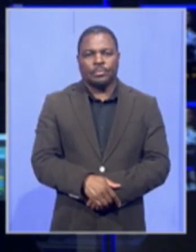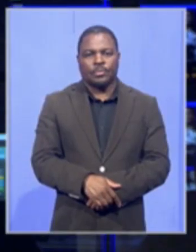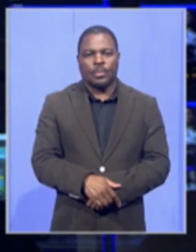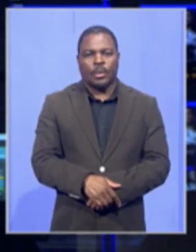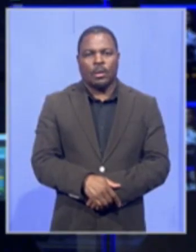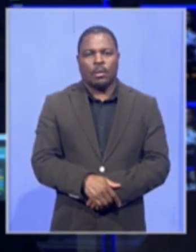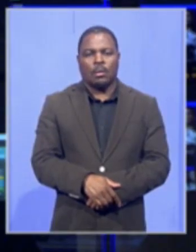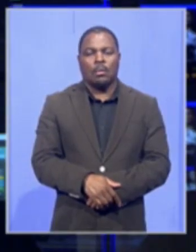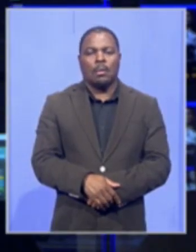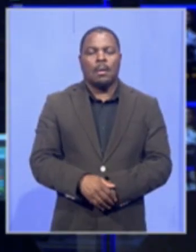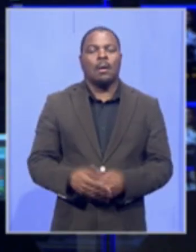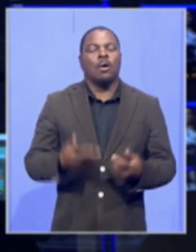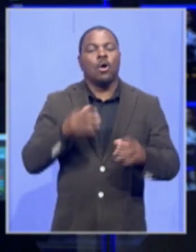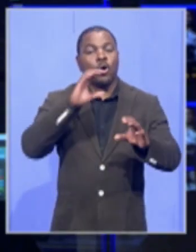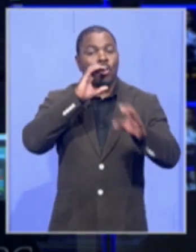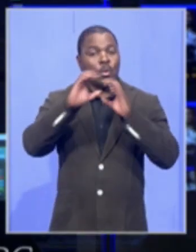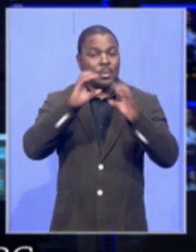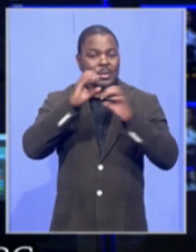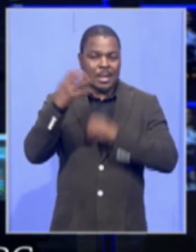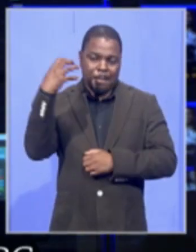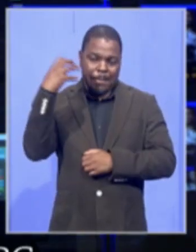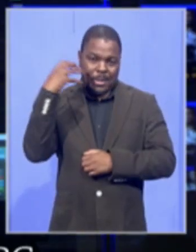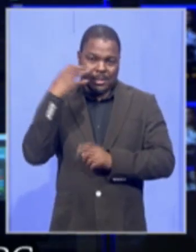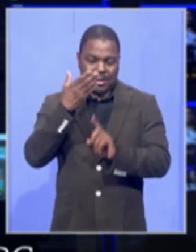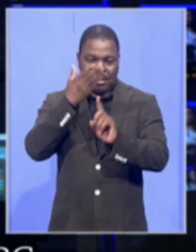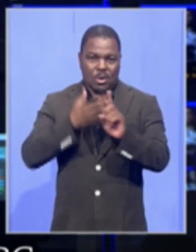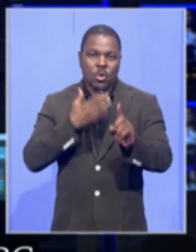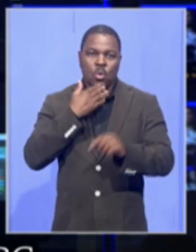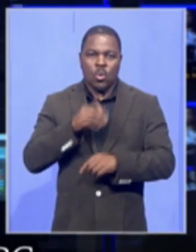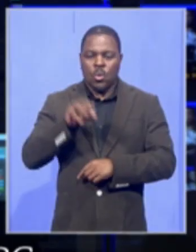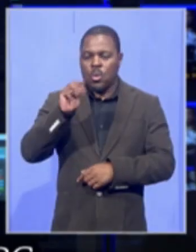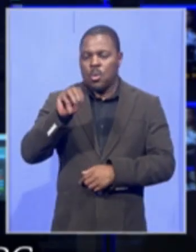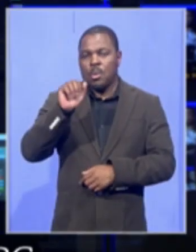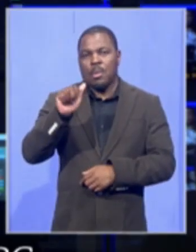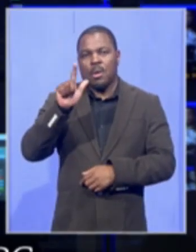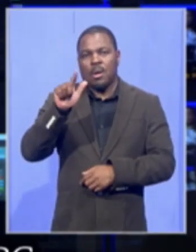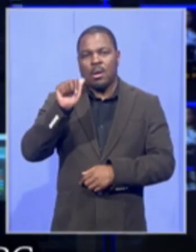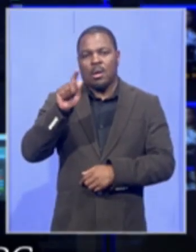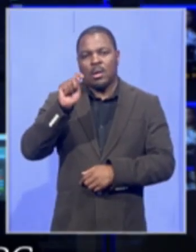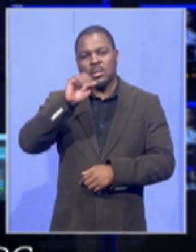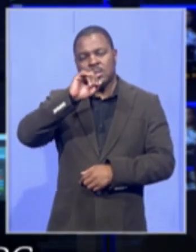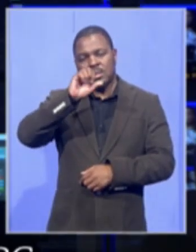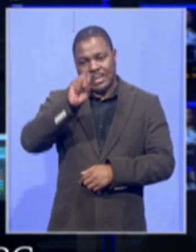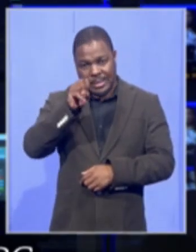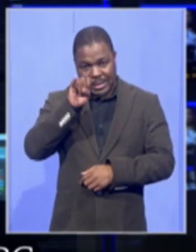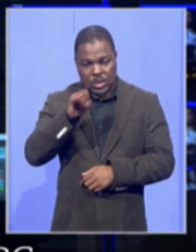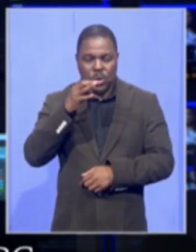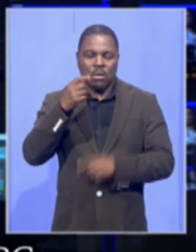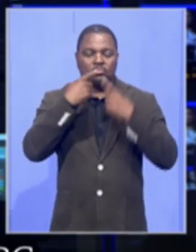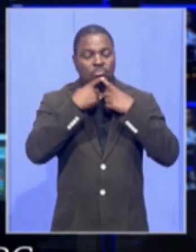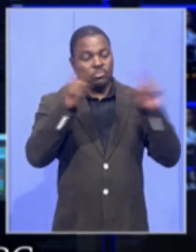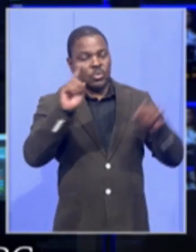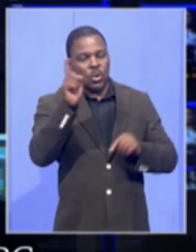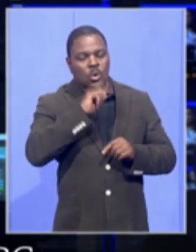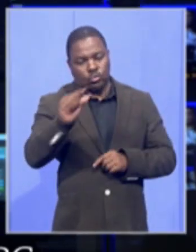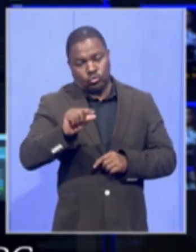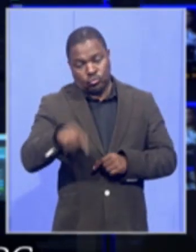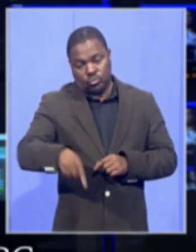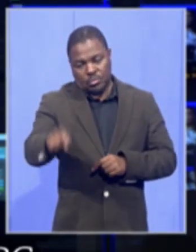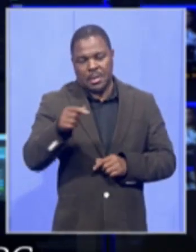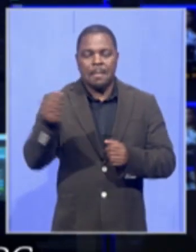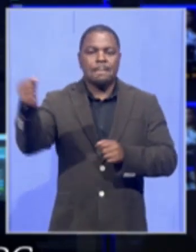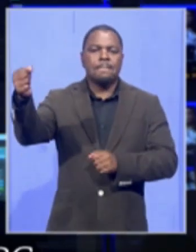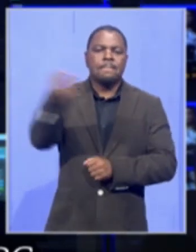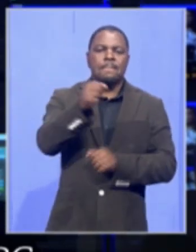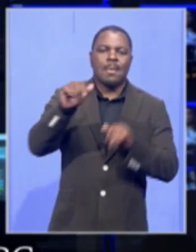Letona la naha la dikgokahanyo Solly Malatsi le entse phatlalatso ya hore le motjheng wa ho thonya khampani e